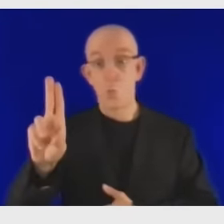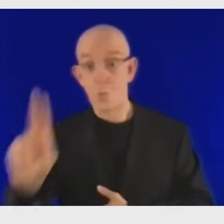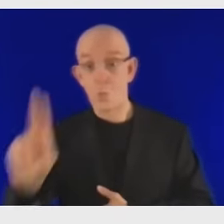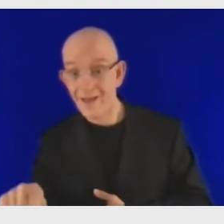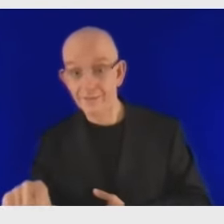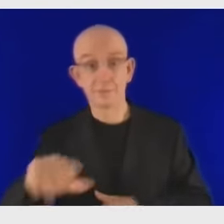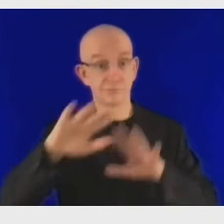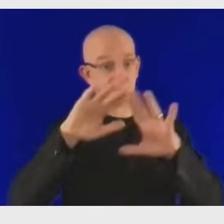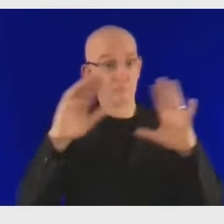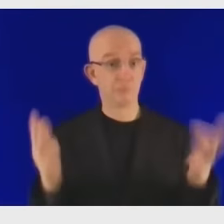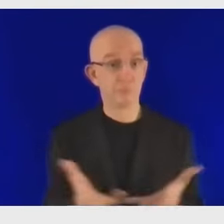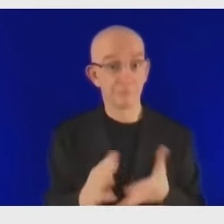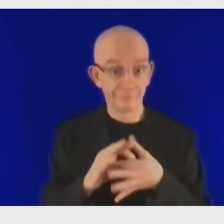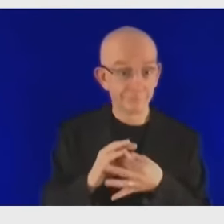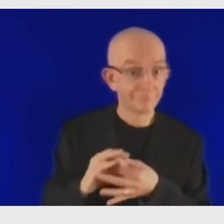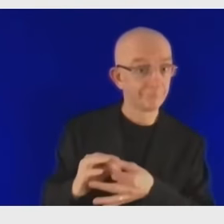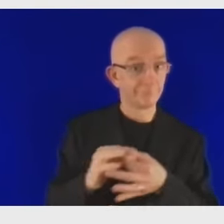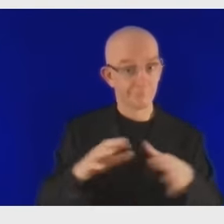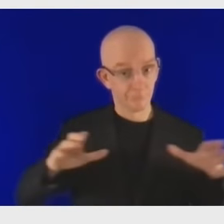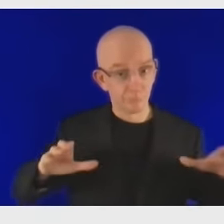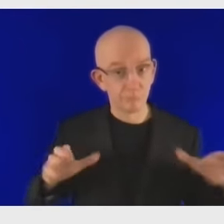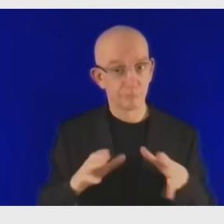broad and intersectional and also